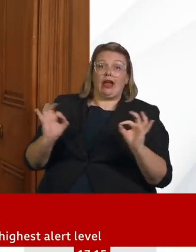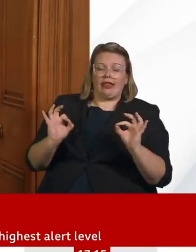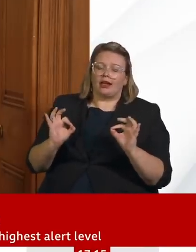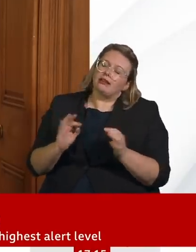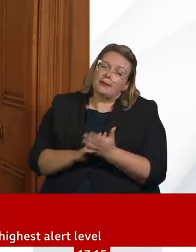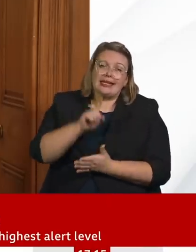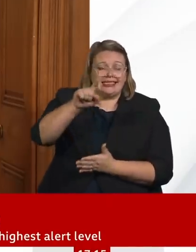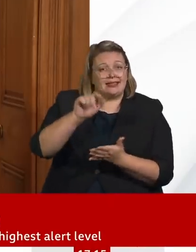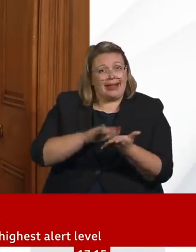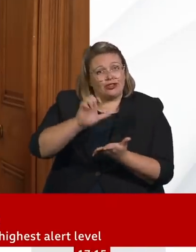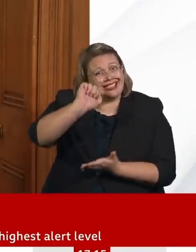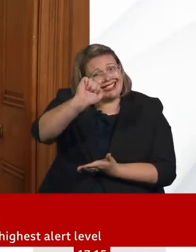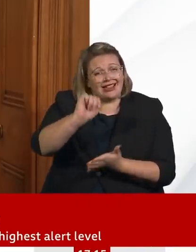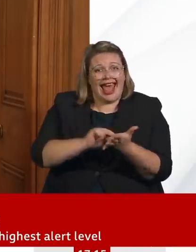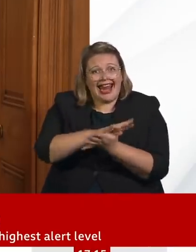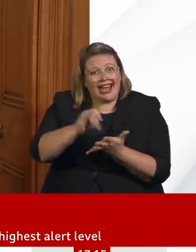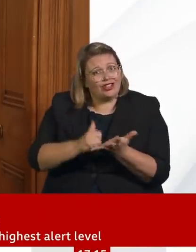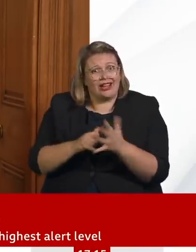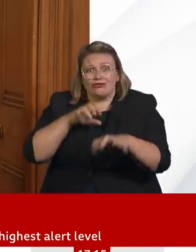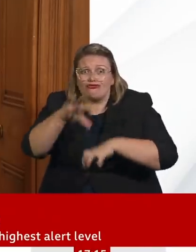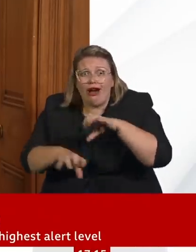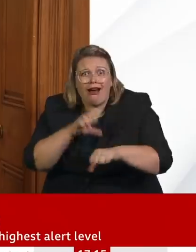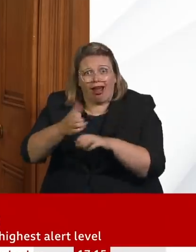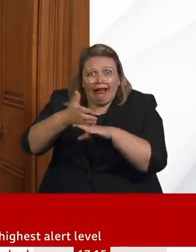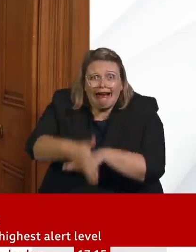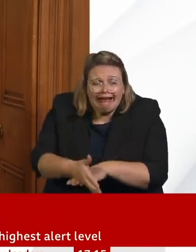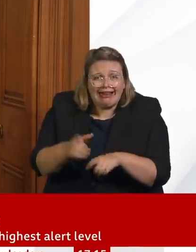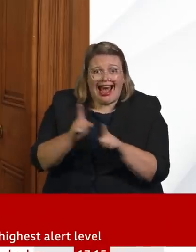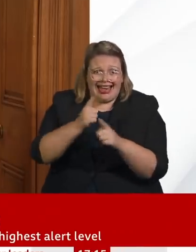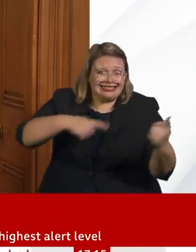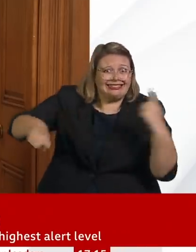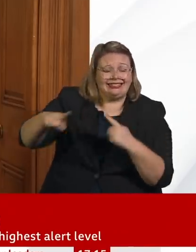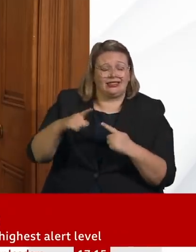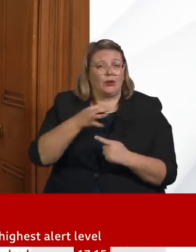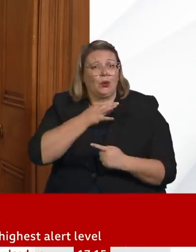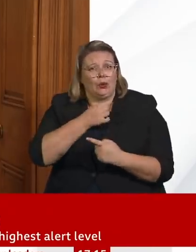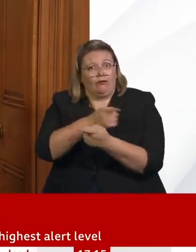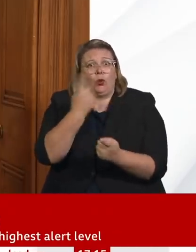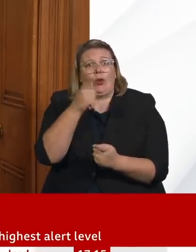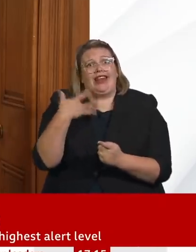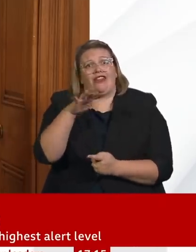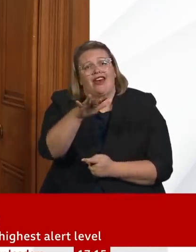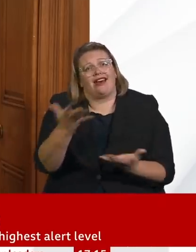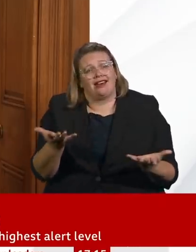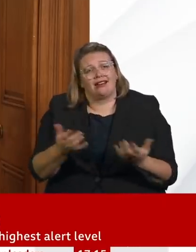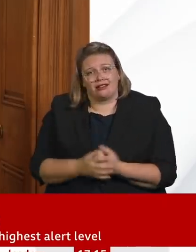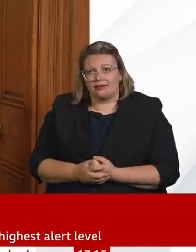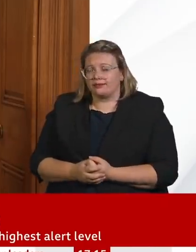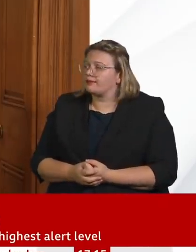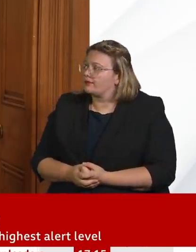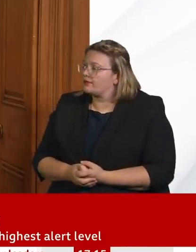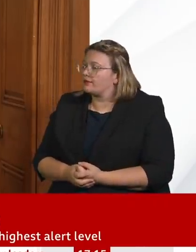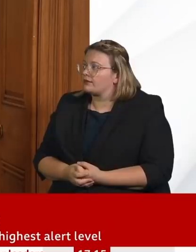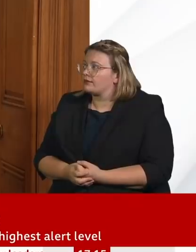NHS and the lives of many of Manchester's residents at risk. Despite the failure